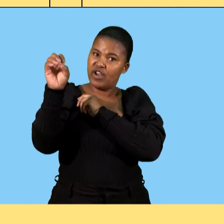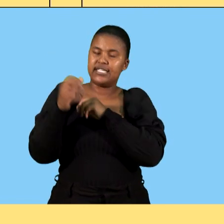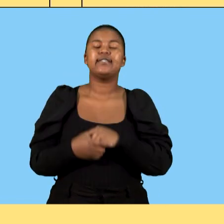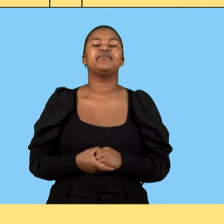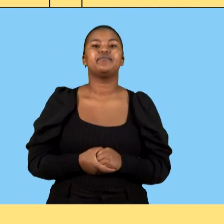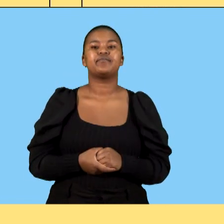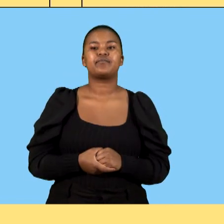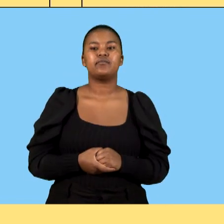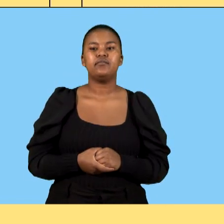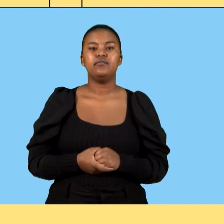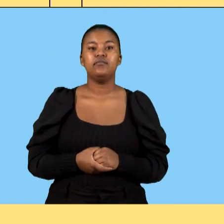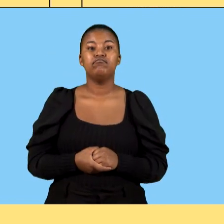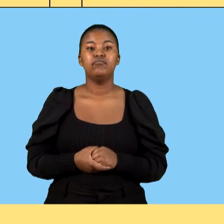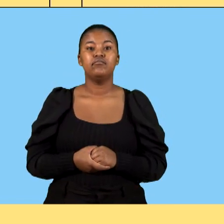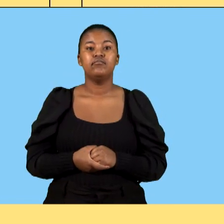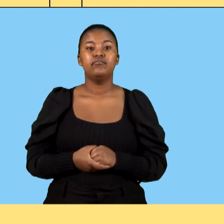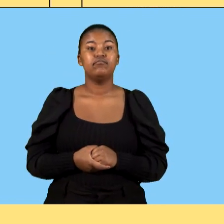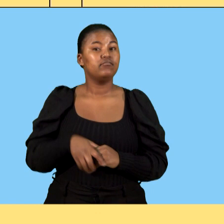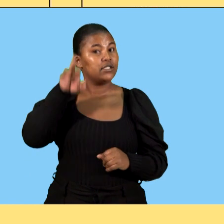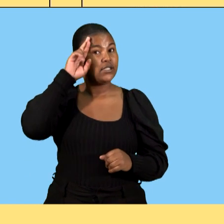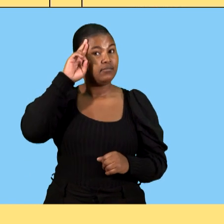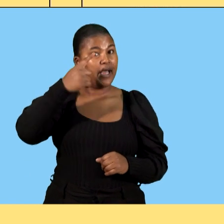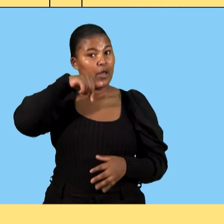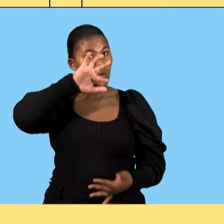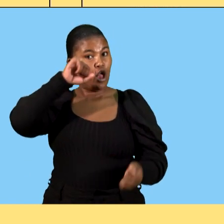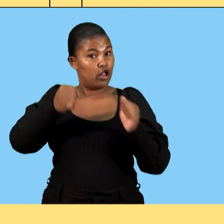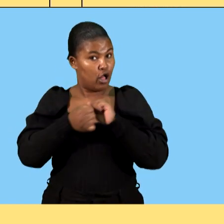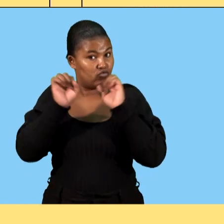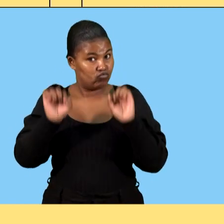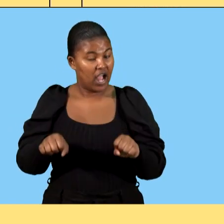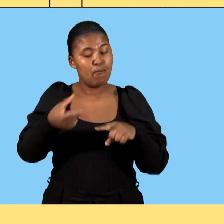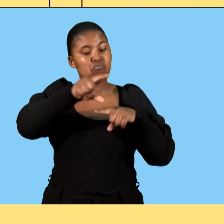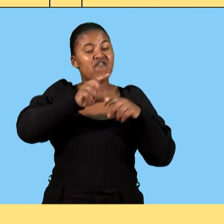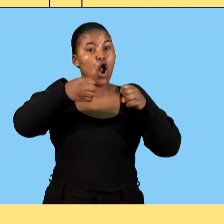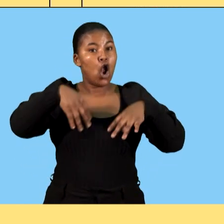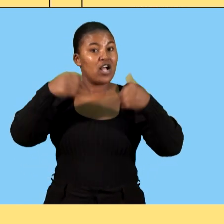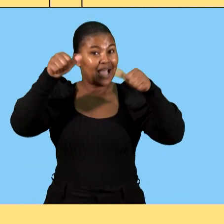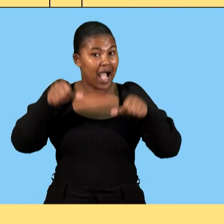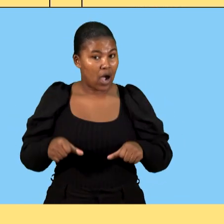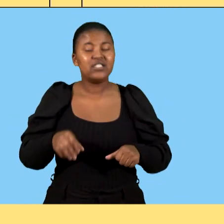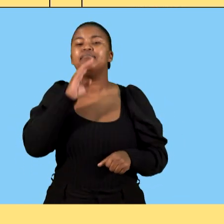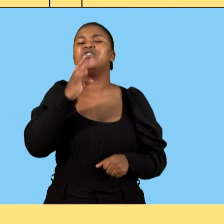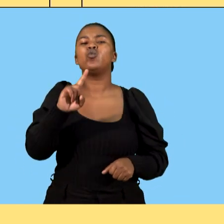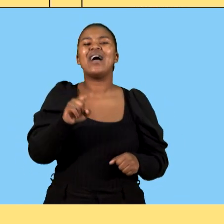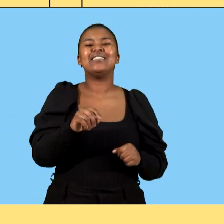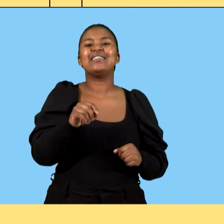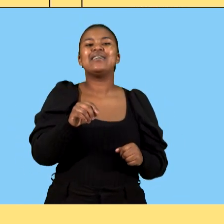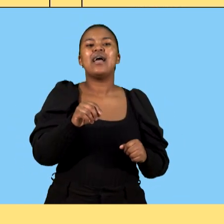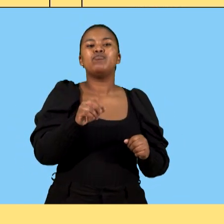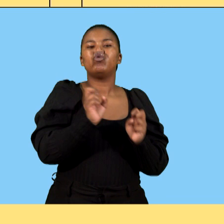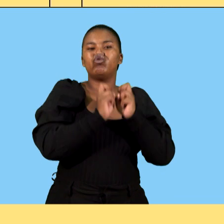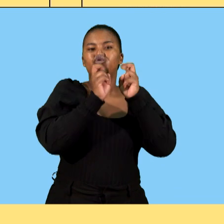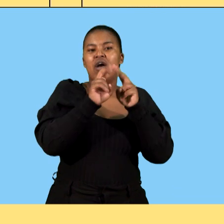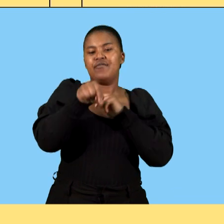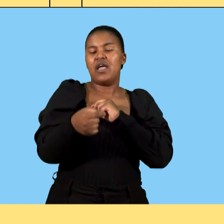12,800. You then, remember, we're closing it off to our profit and loss account. That means the same 12.8 is what we